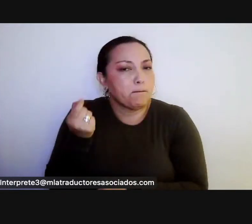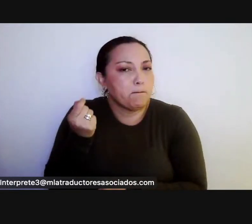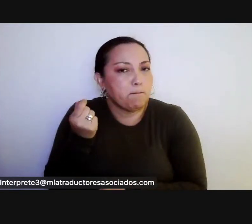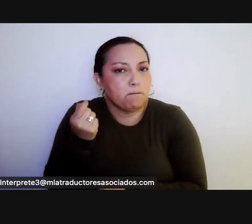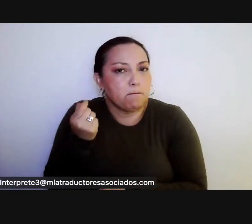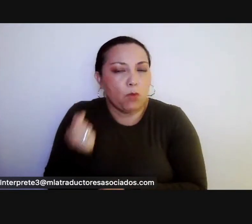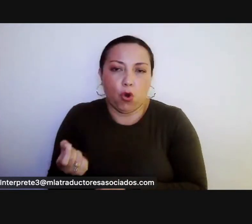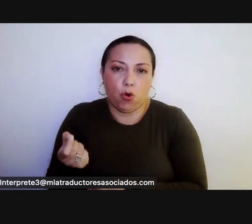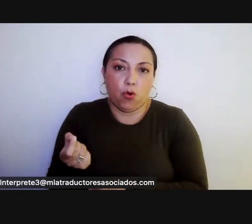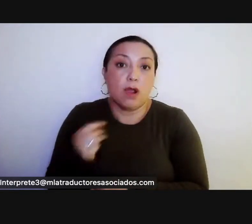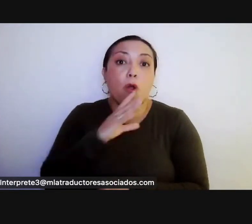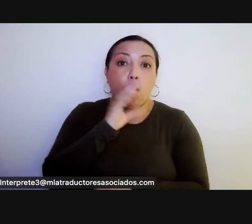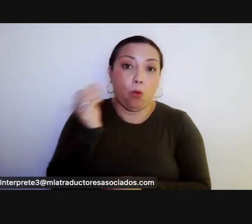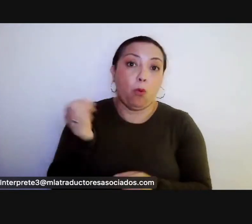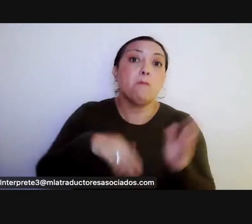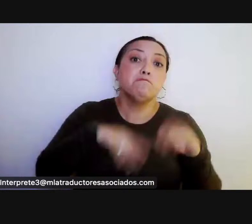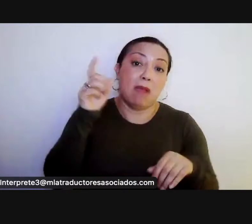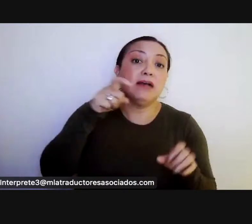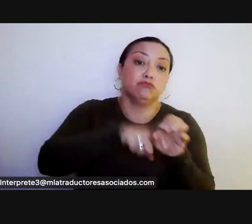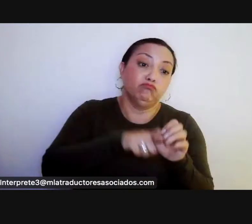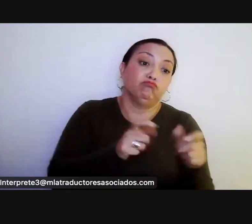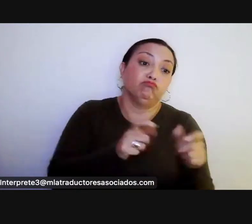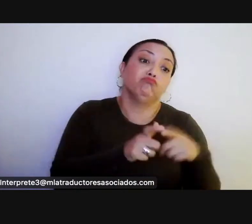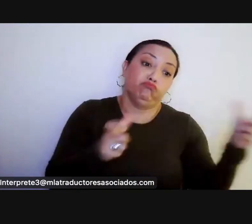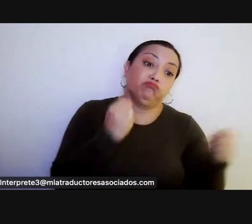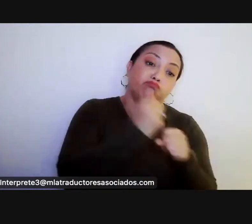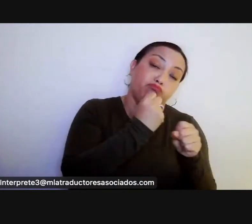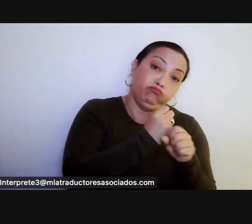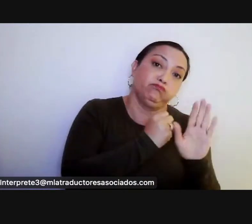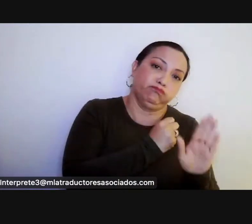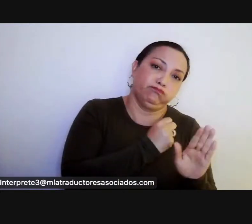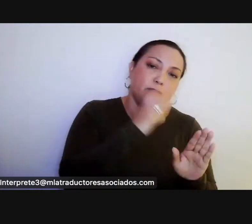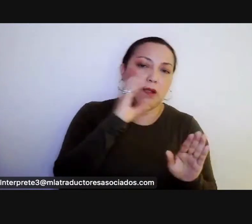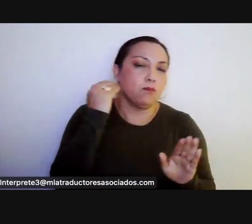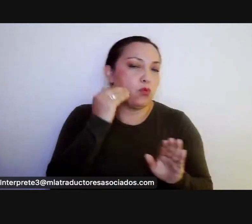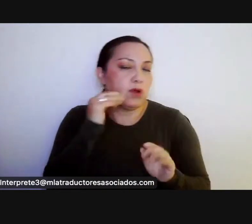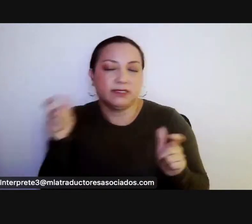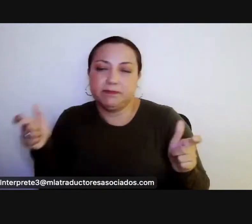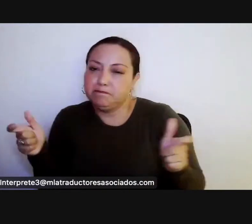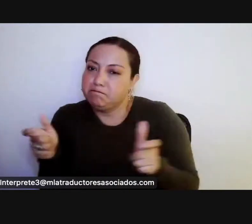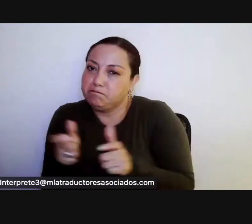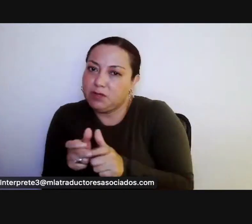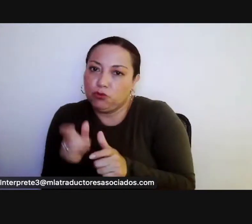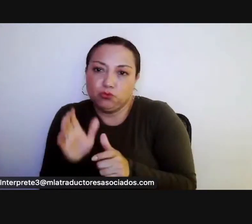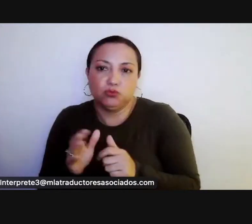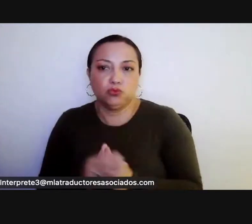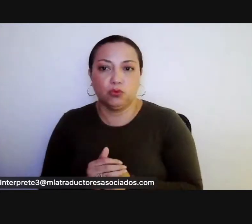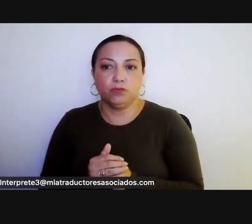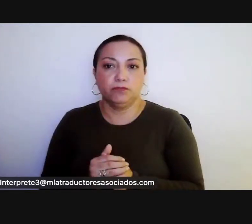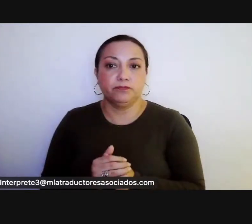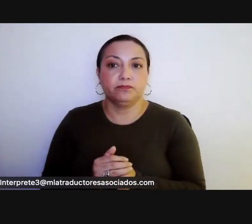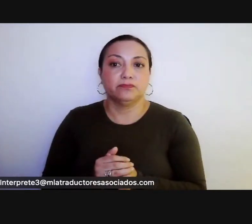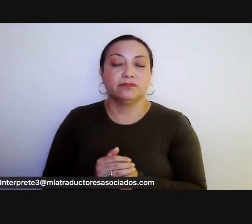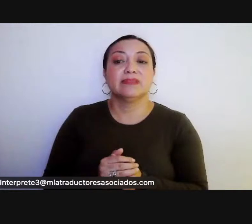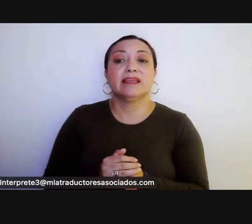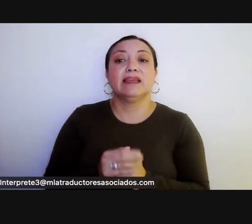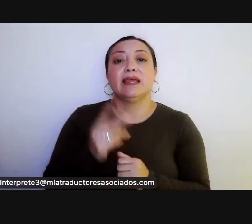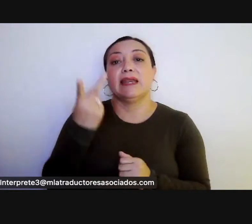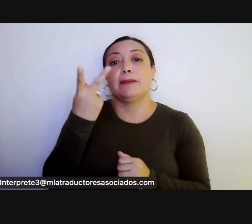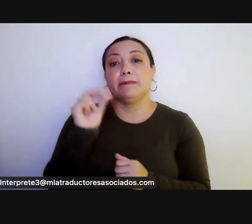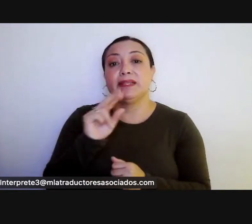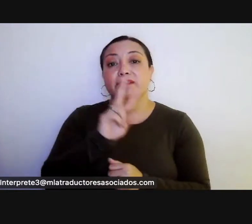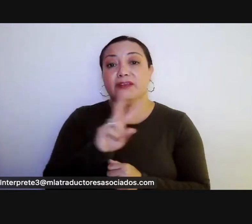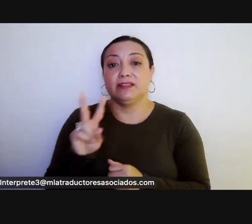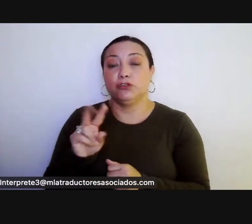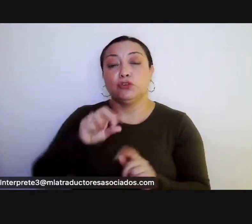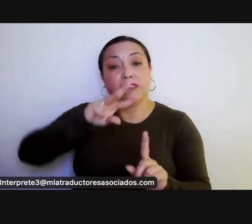reduction of the unemployment for men. The rate in the first quarter